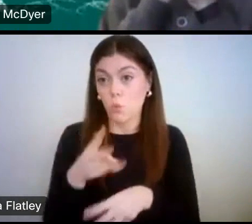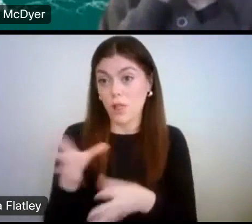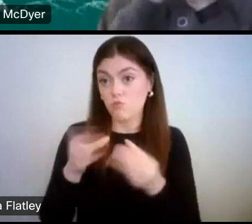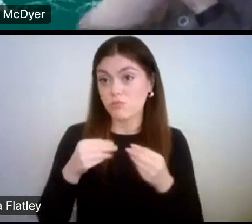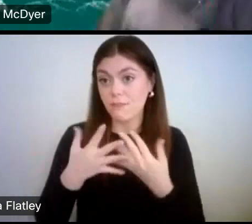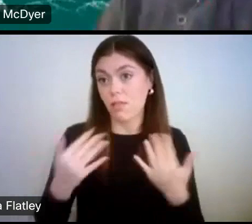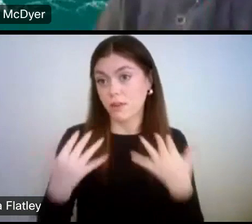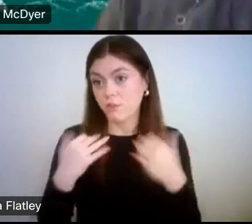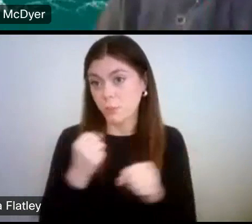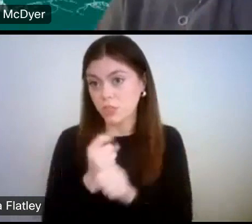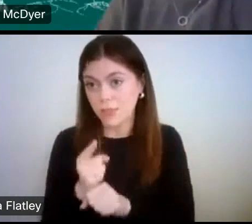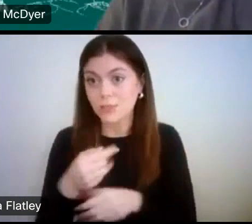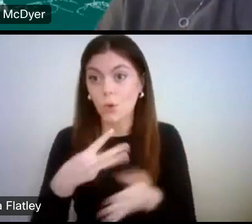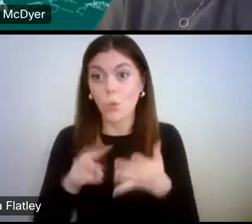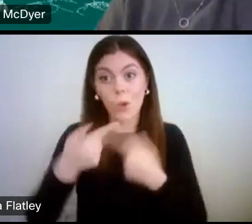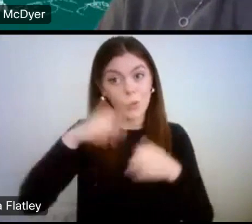know.